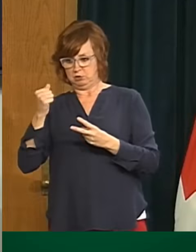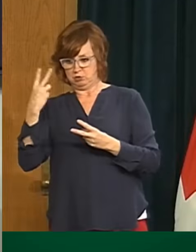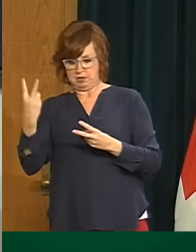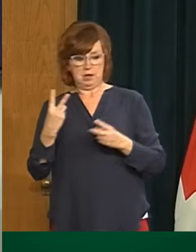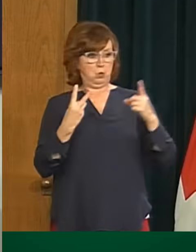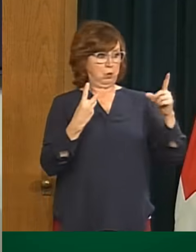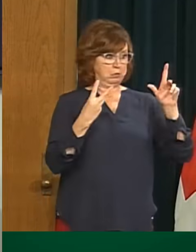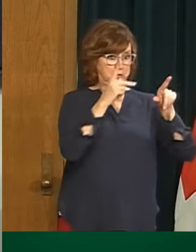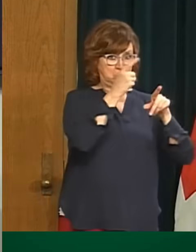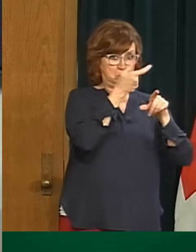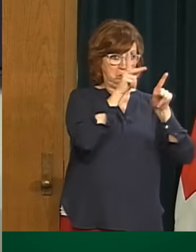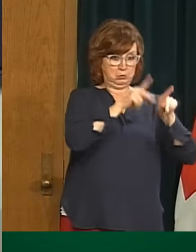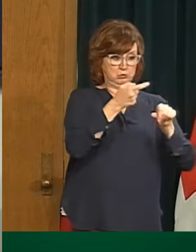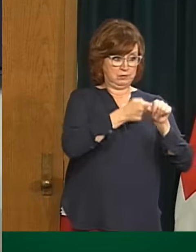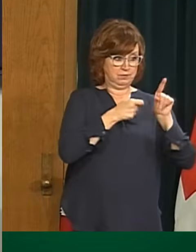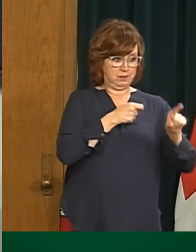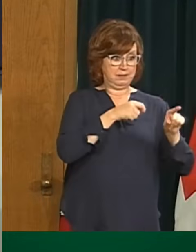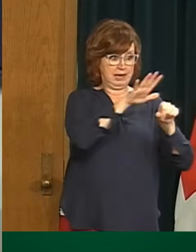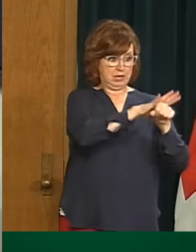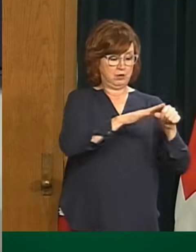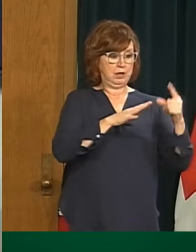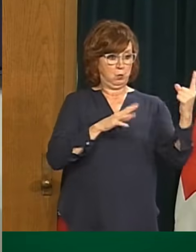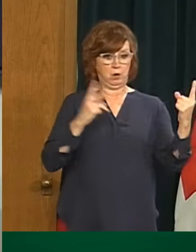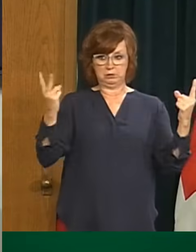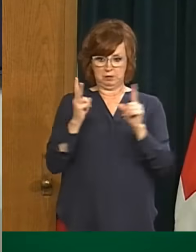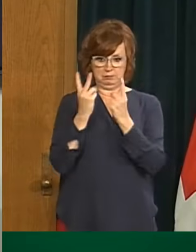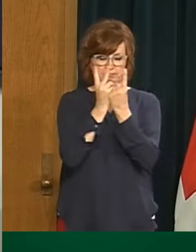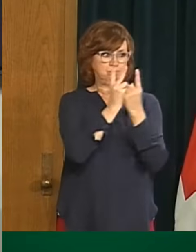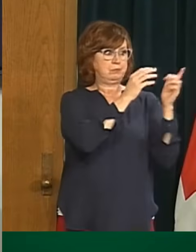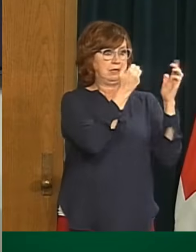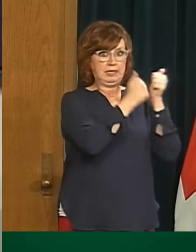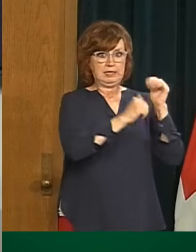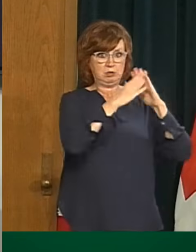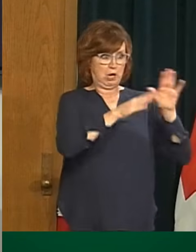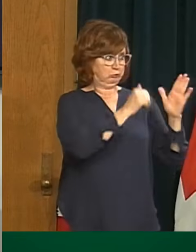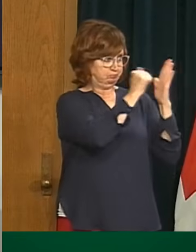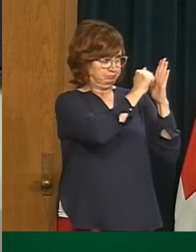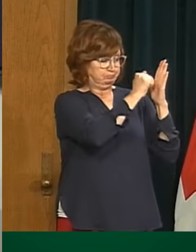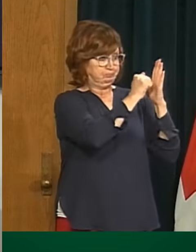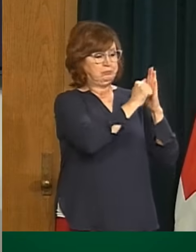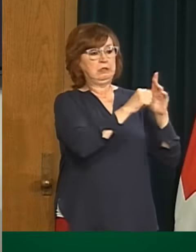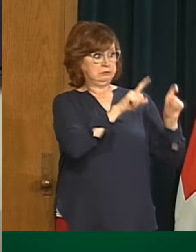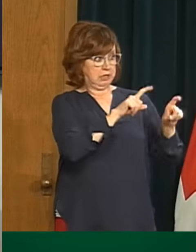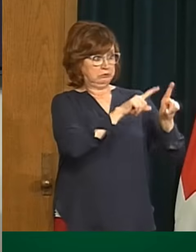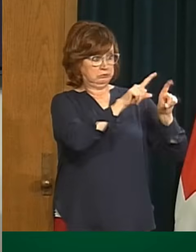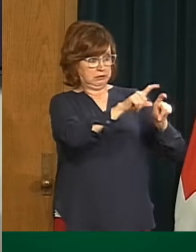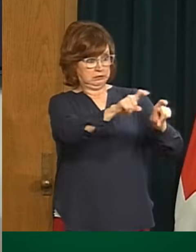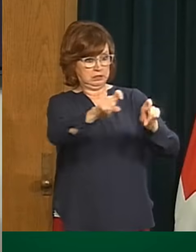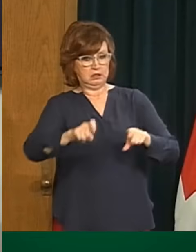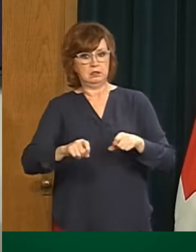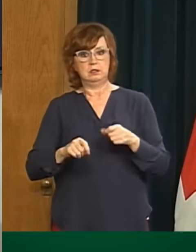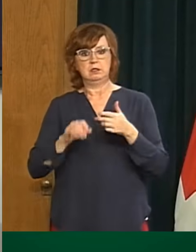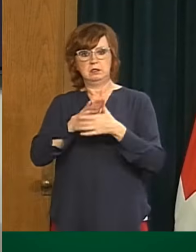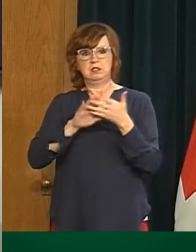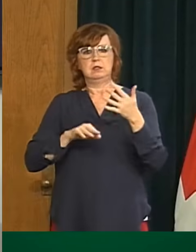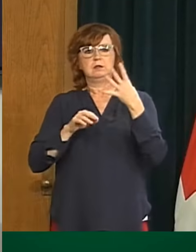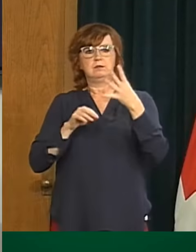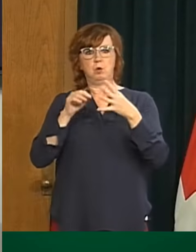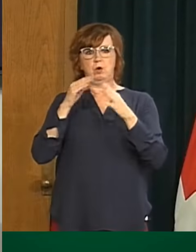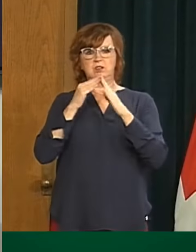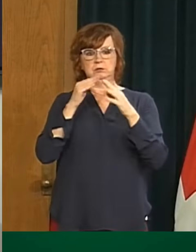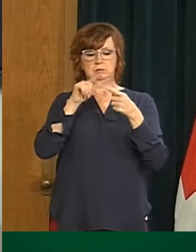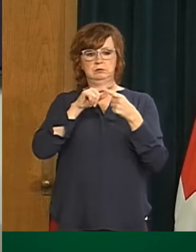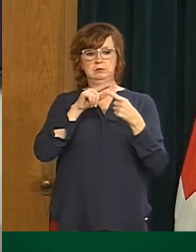screening, and that will occur in communities of the Loche, Clearwater River, Dene Nation, Black Point, and Garson Lake. In